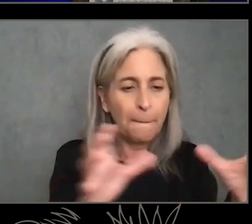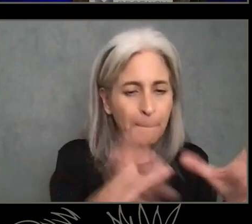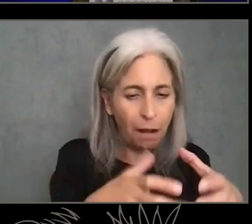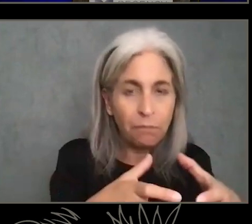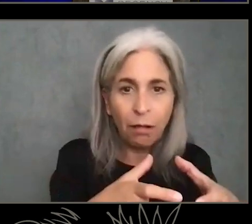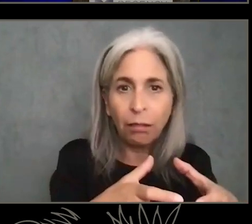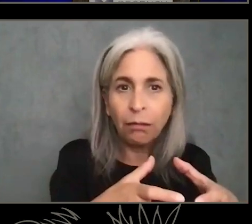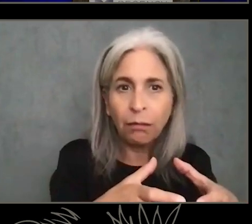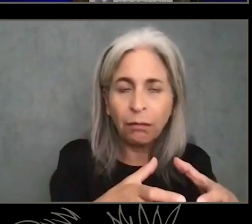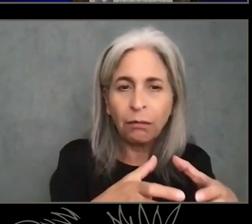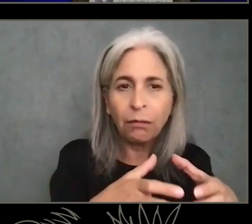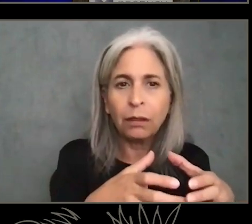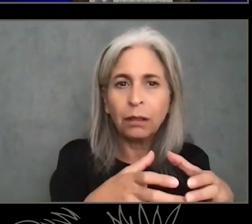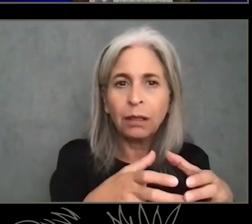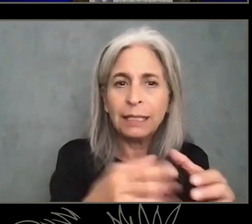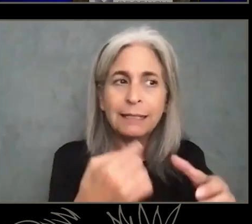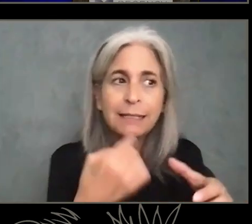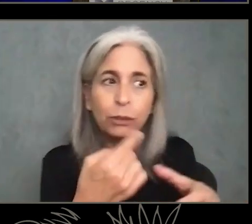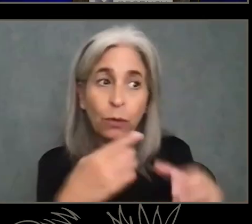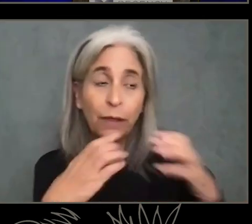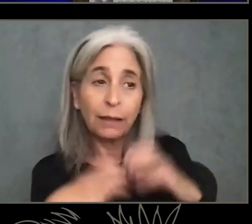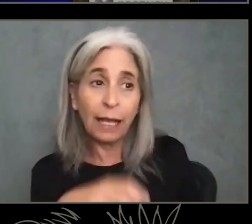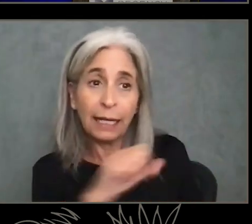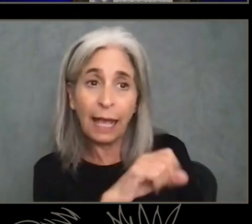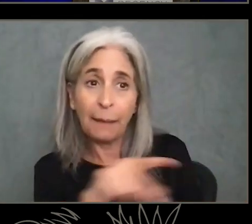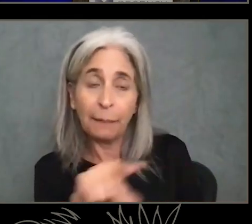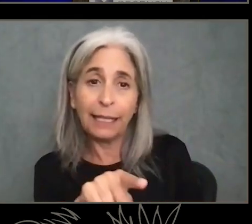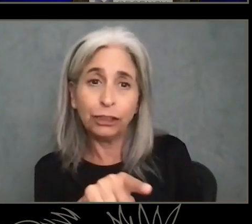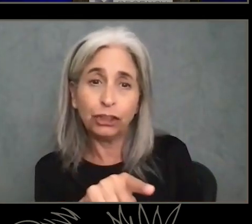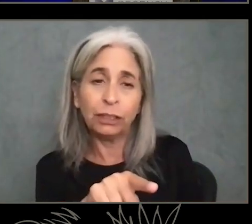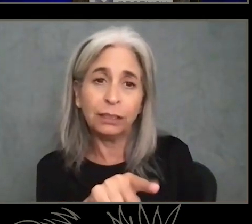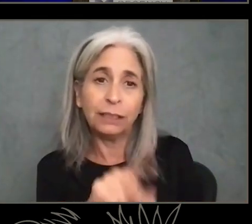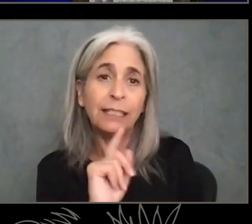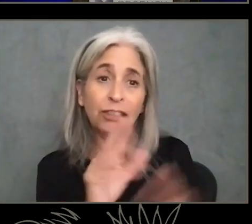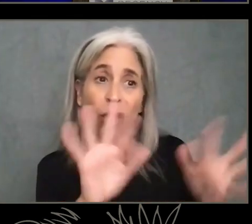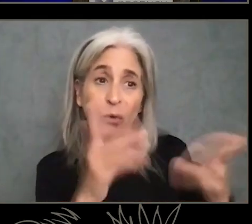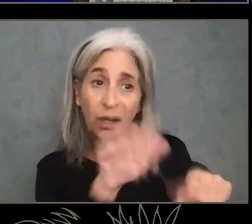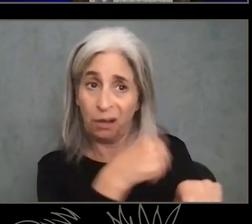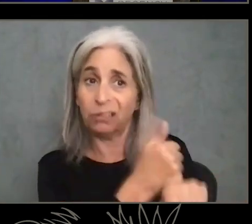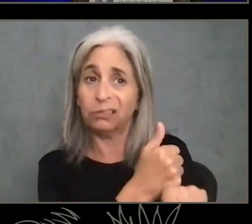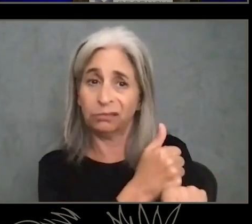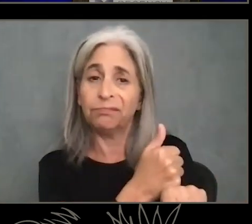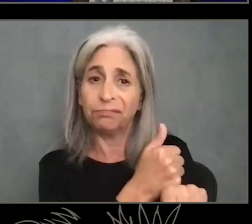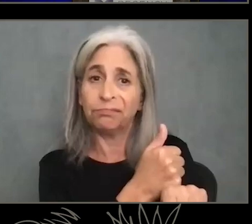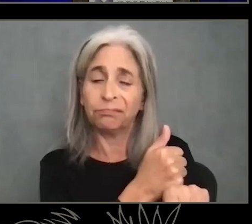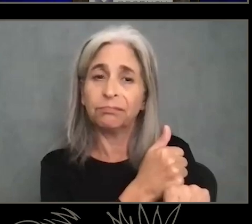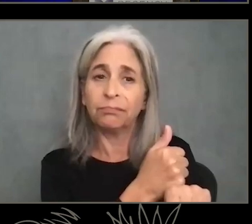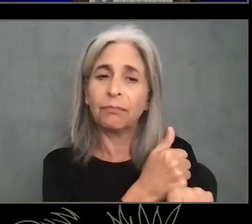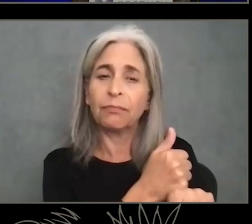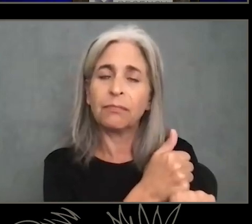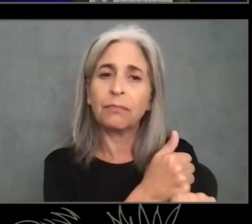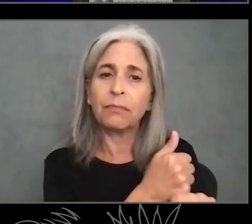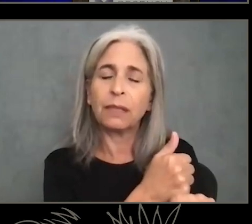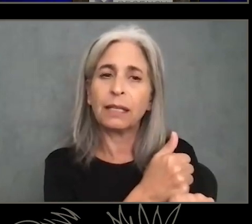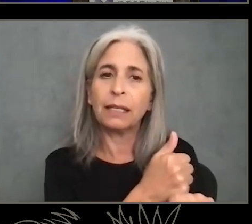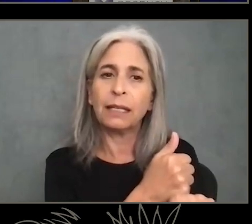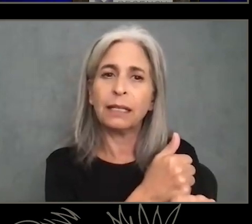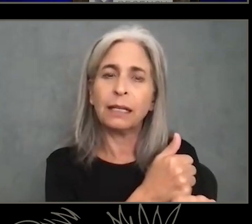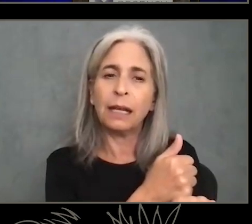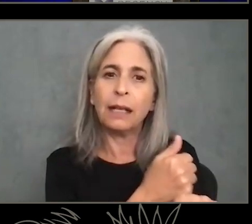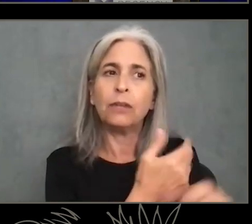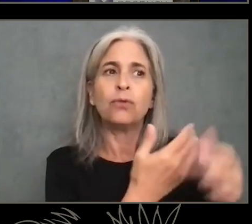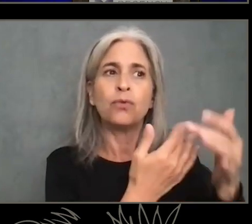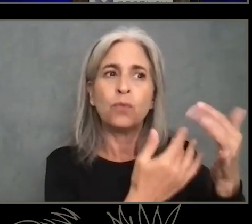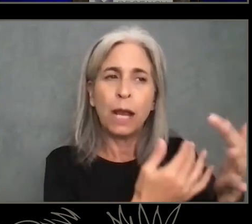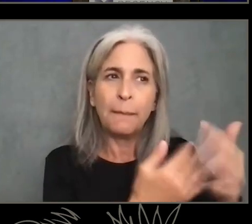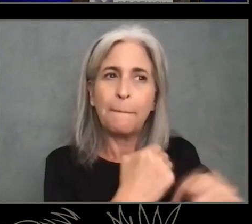hook. This tells you that the client application is already built. And then you await